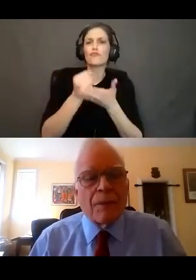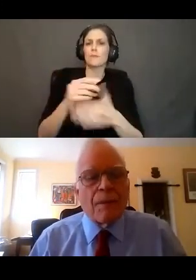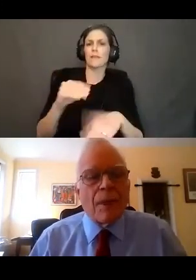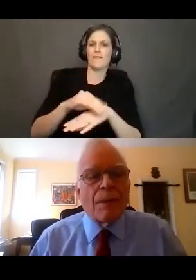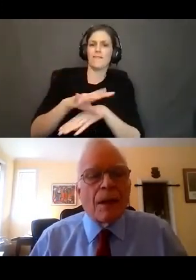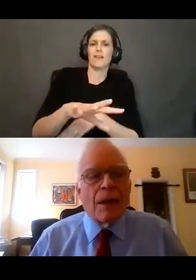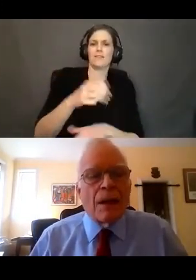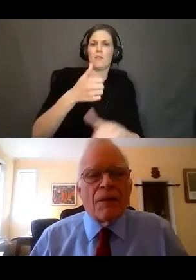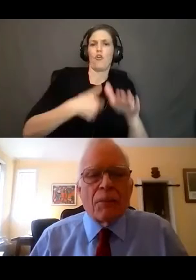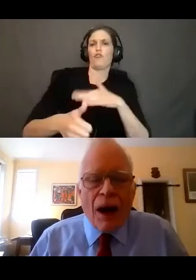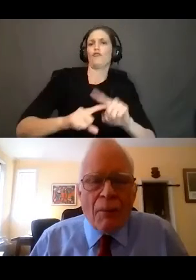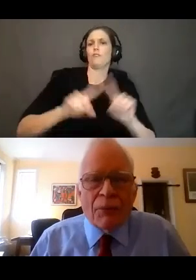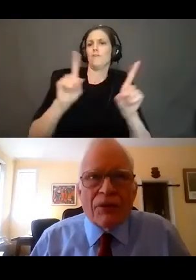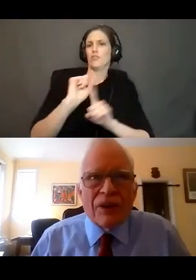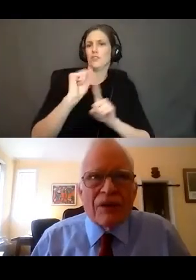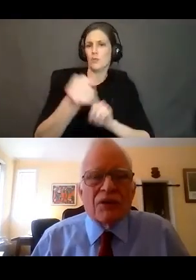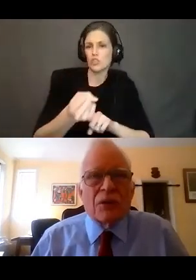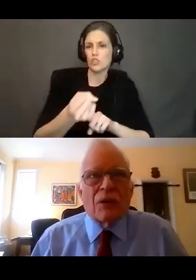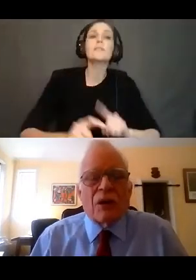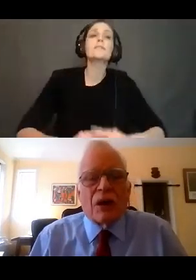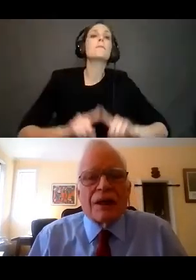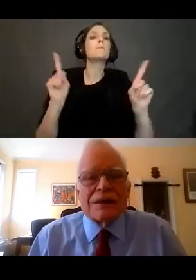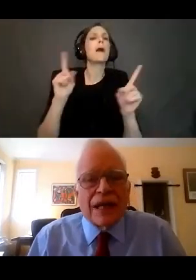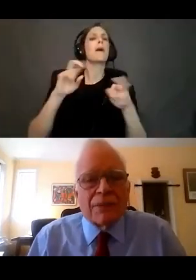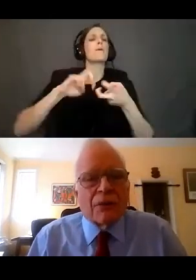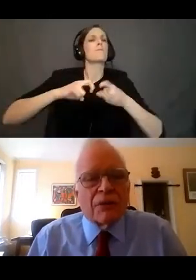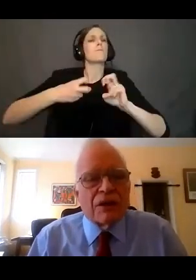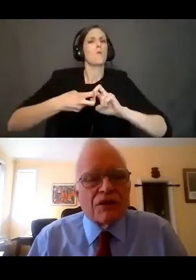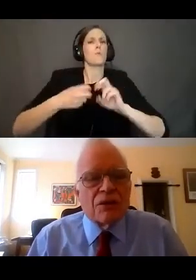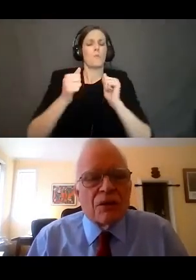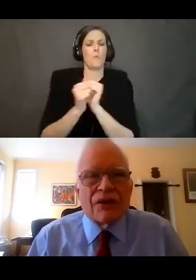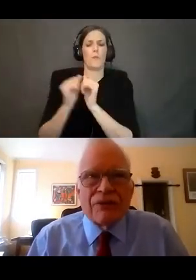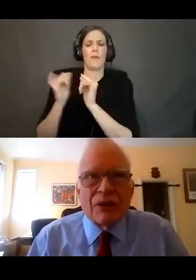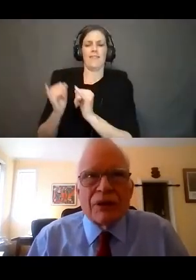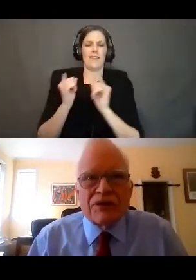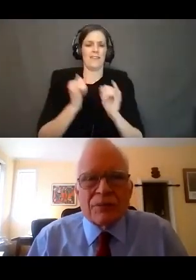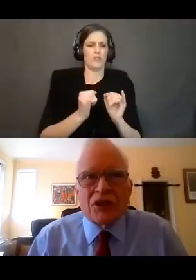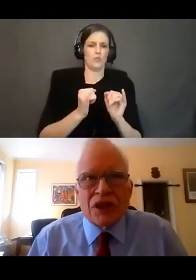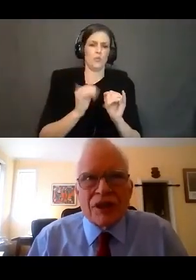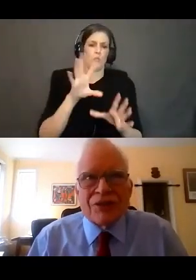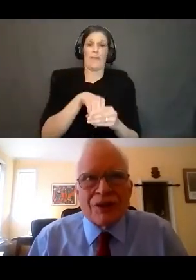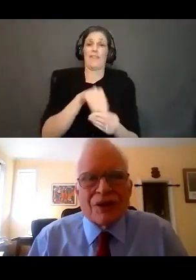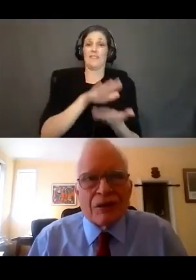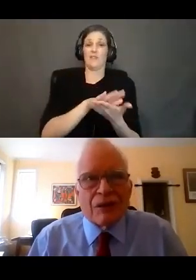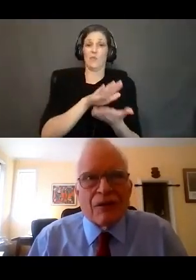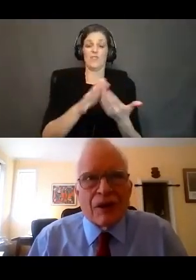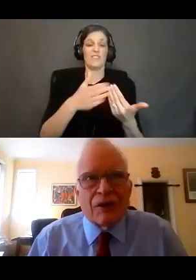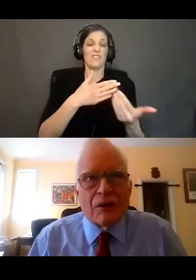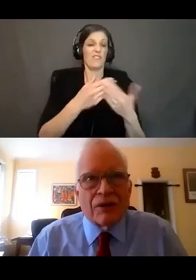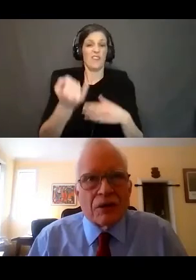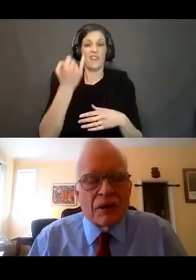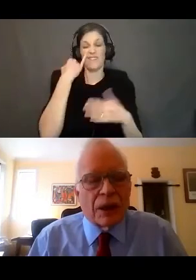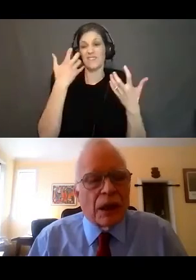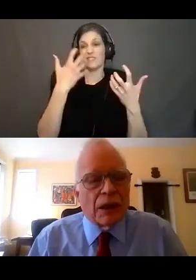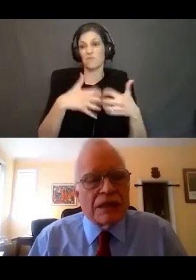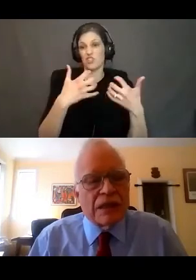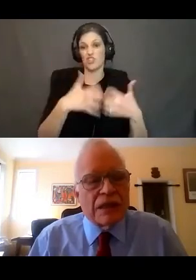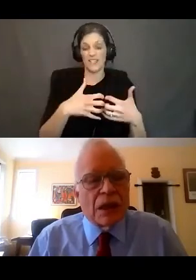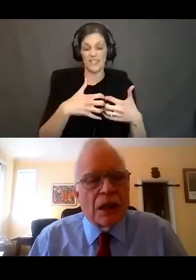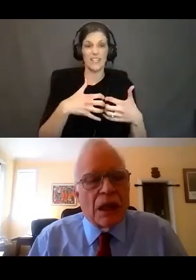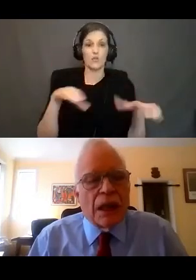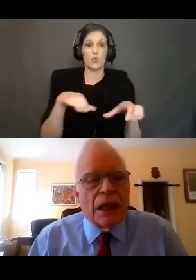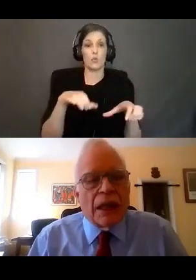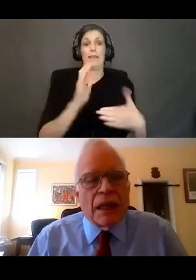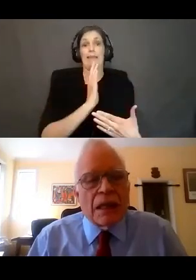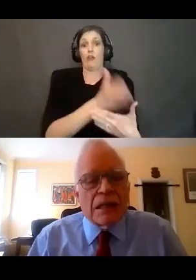circumstances. The problem with individual assignment within schools, even when it's machines that are doing the treatment, it